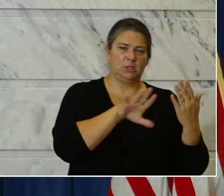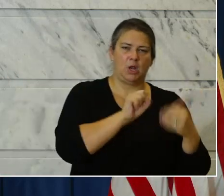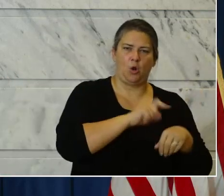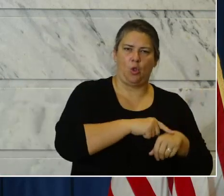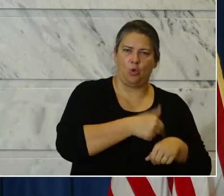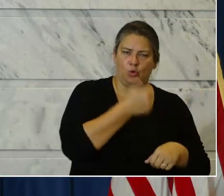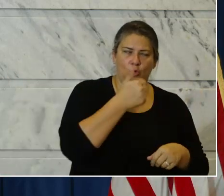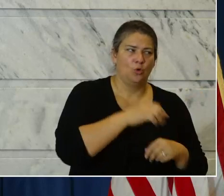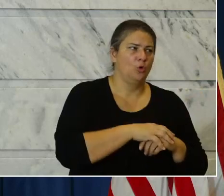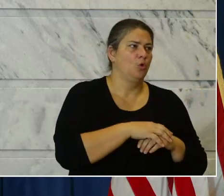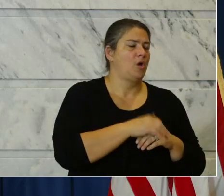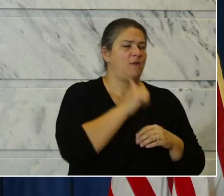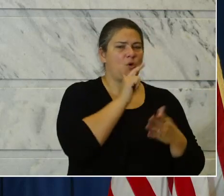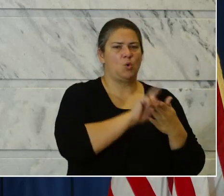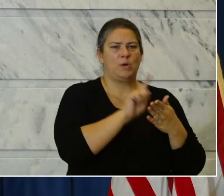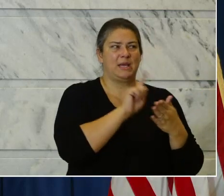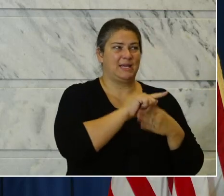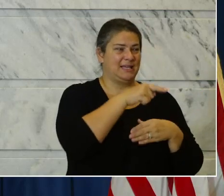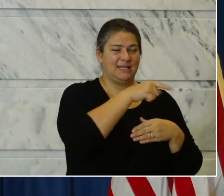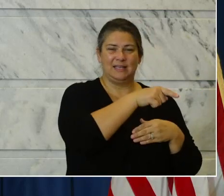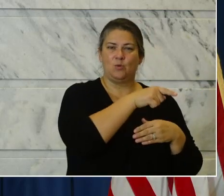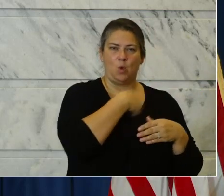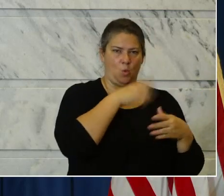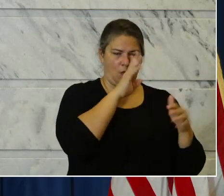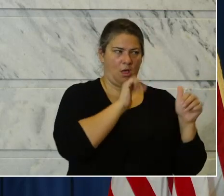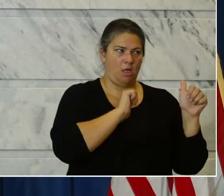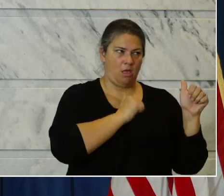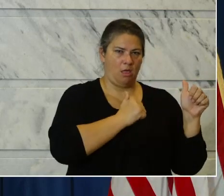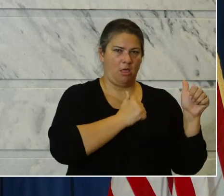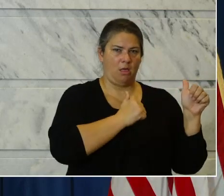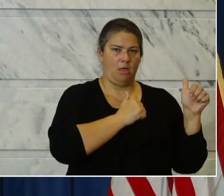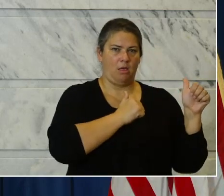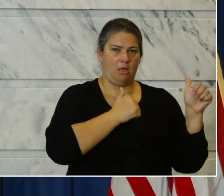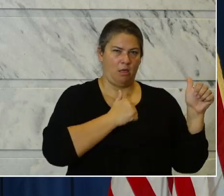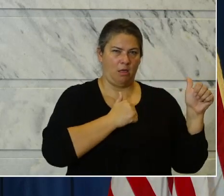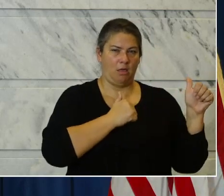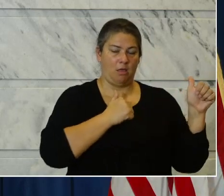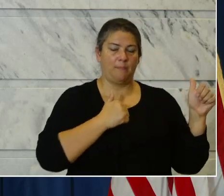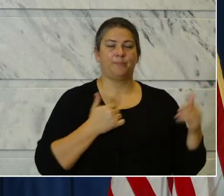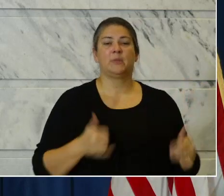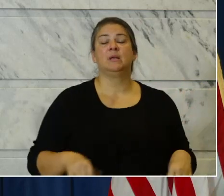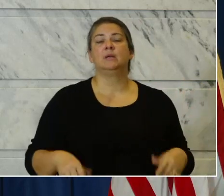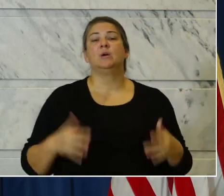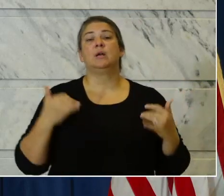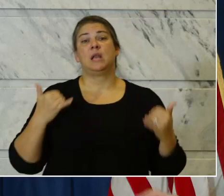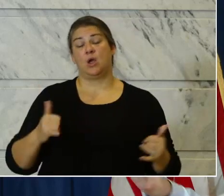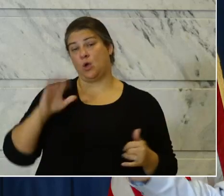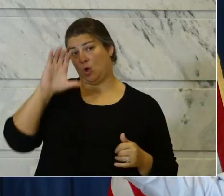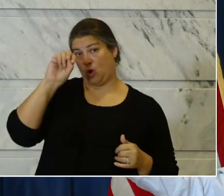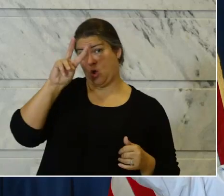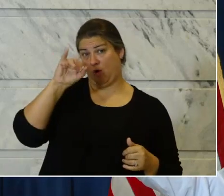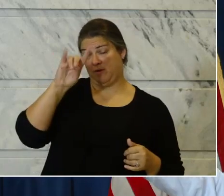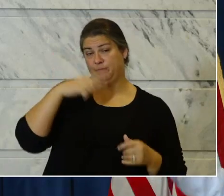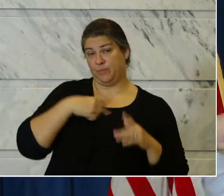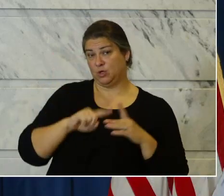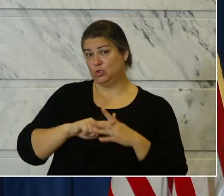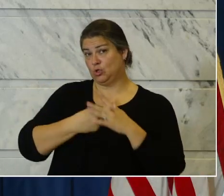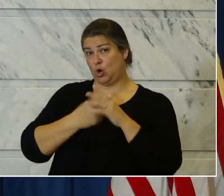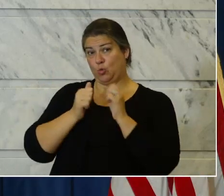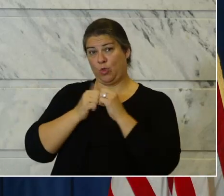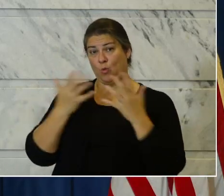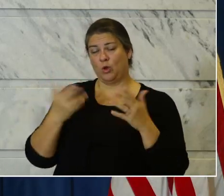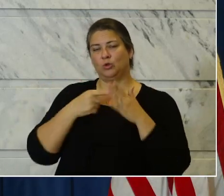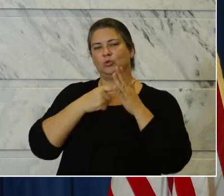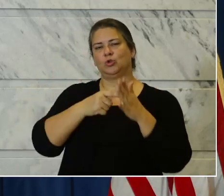people each week being helped. Let's go to our COVID report. I want to start by showing that same